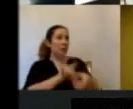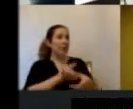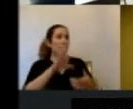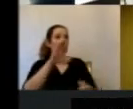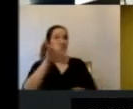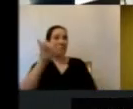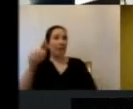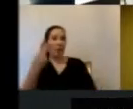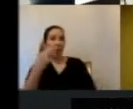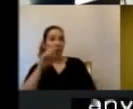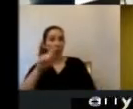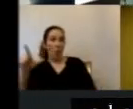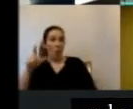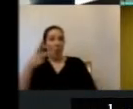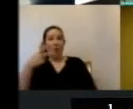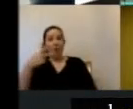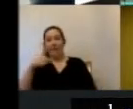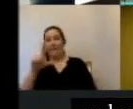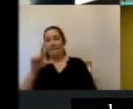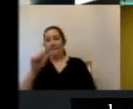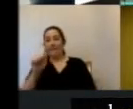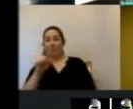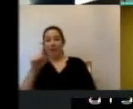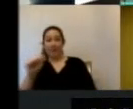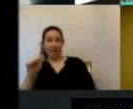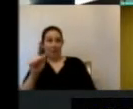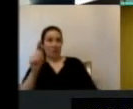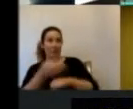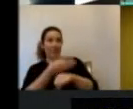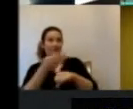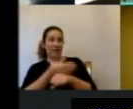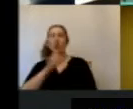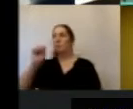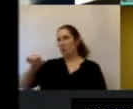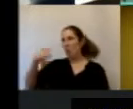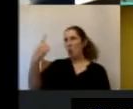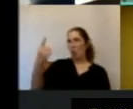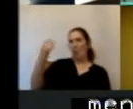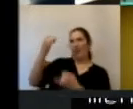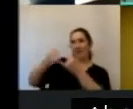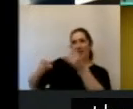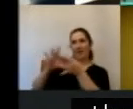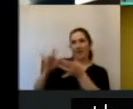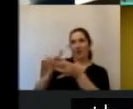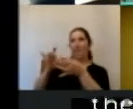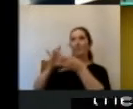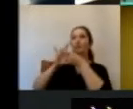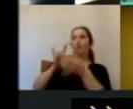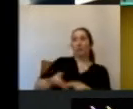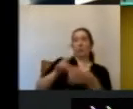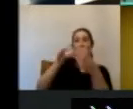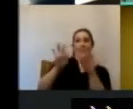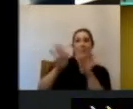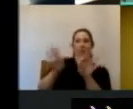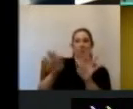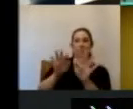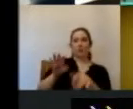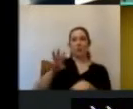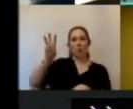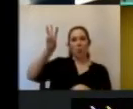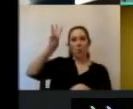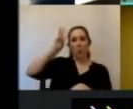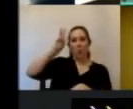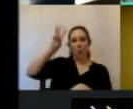know that building is closing down. So we did identify a contact in the Boston Public School to reach